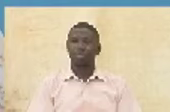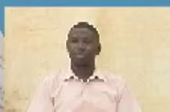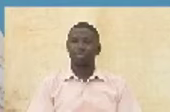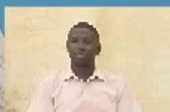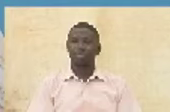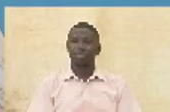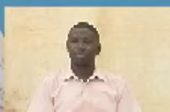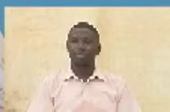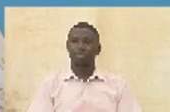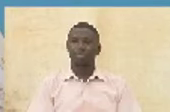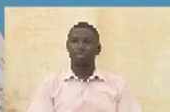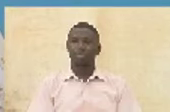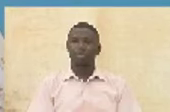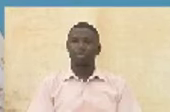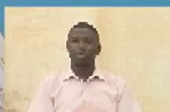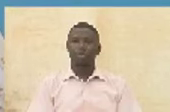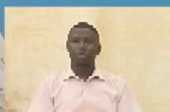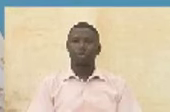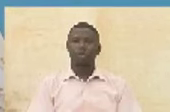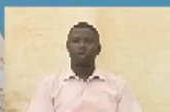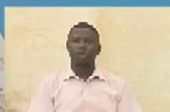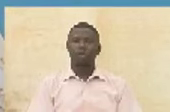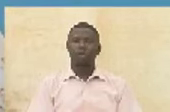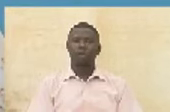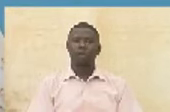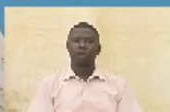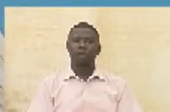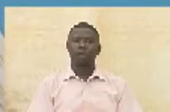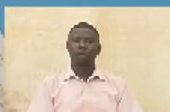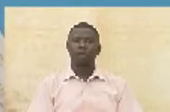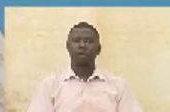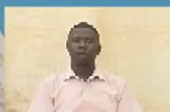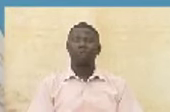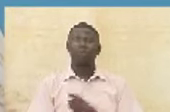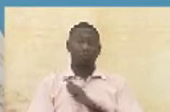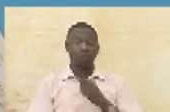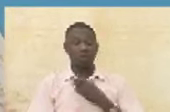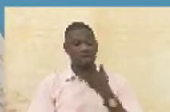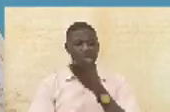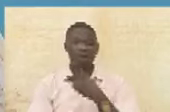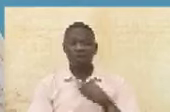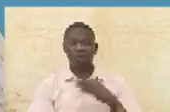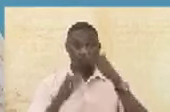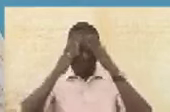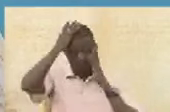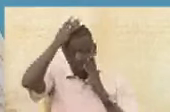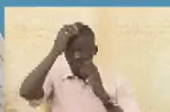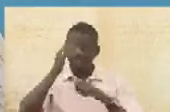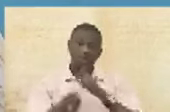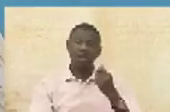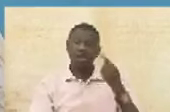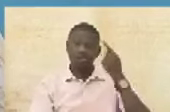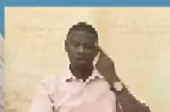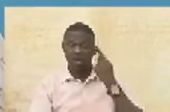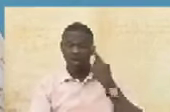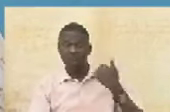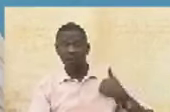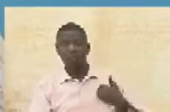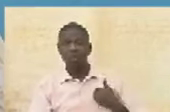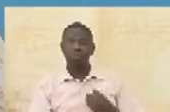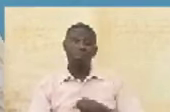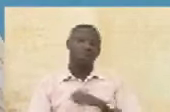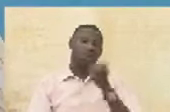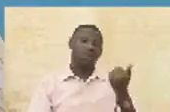Mo la madente nu o sojaro le bije to ani ni malayanu. We were there with the soldiers and the Malians. Ha ani ni